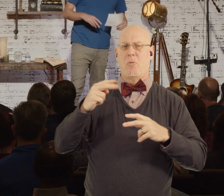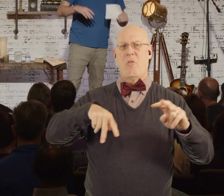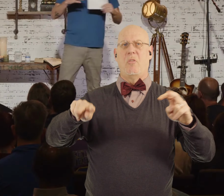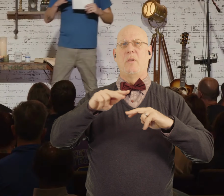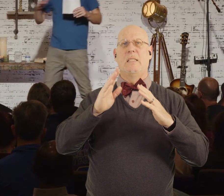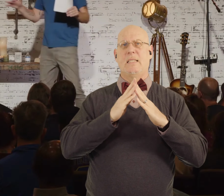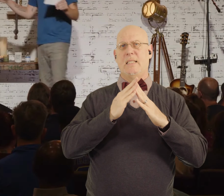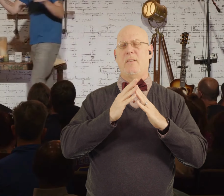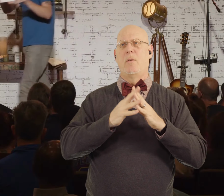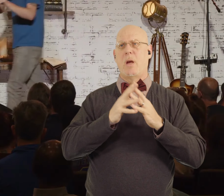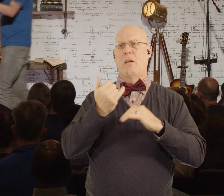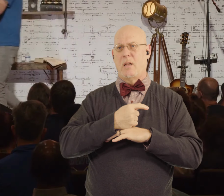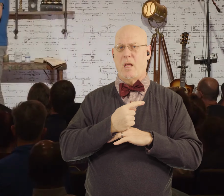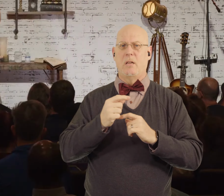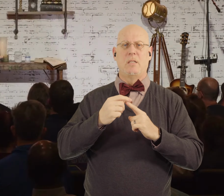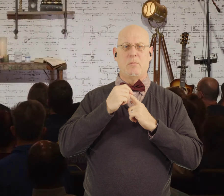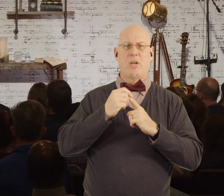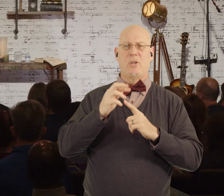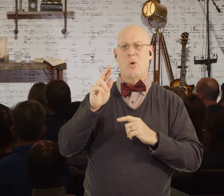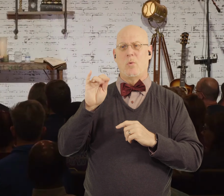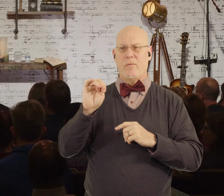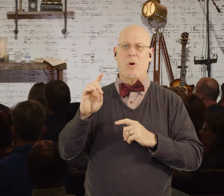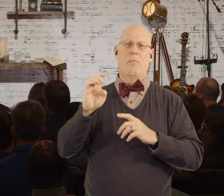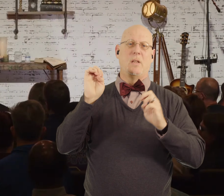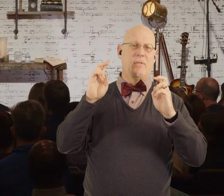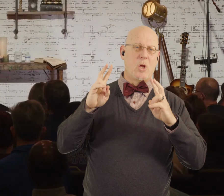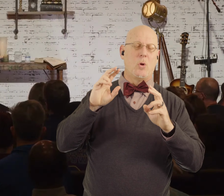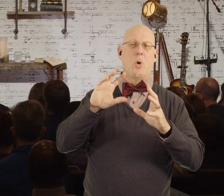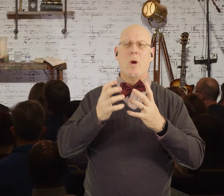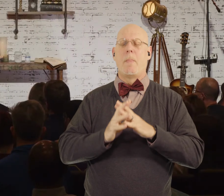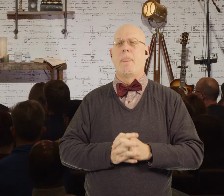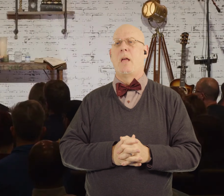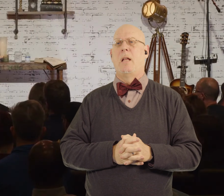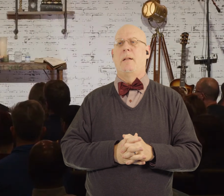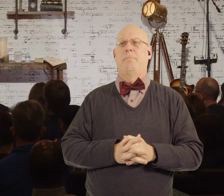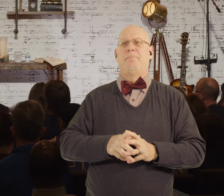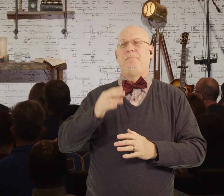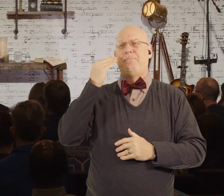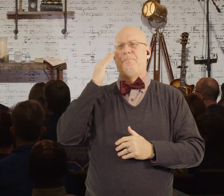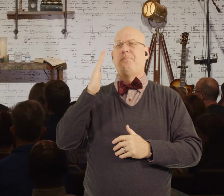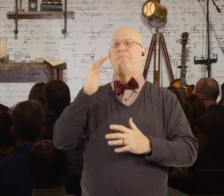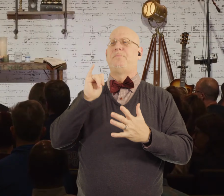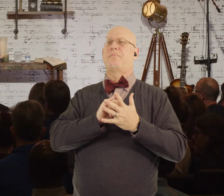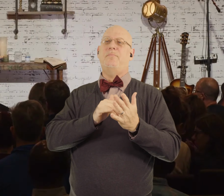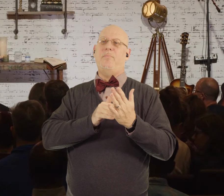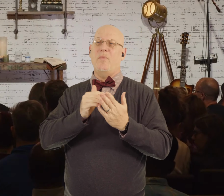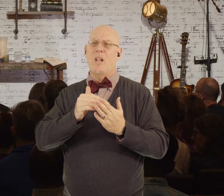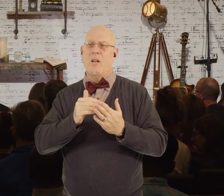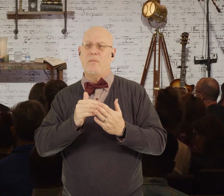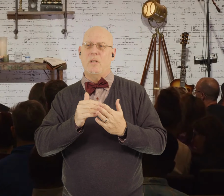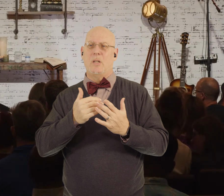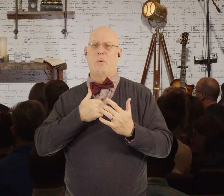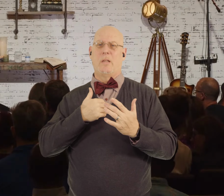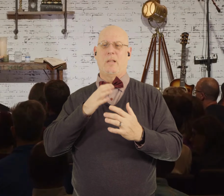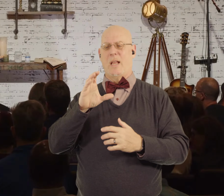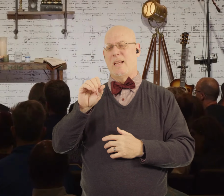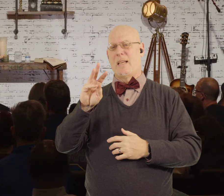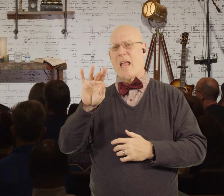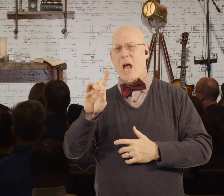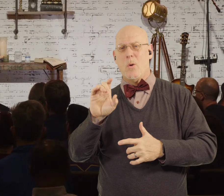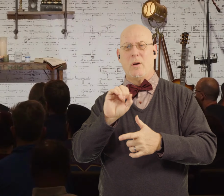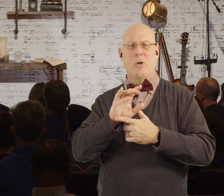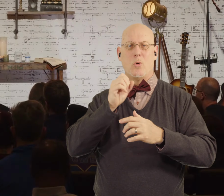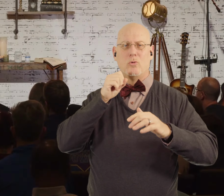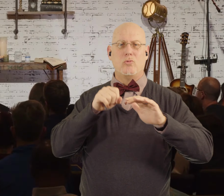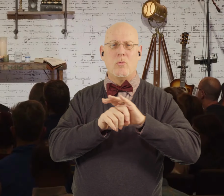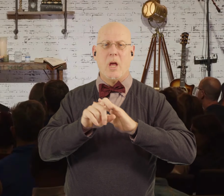And like, okay, we look around the suburbs of America today, especially in the reformed evangelical world, and I don't know if too often we get